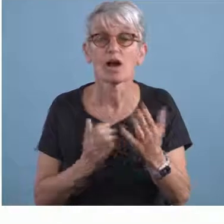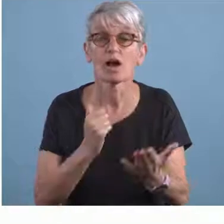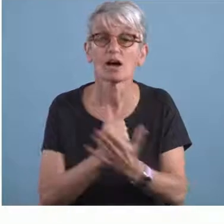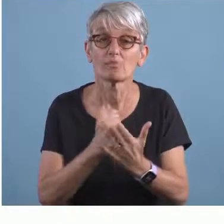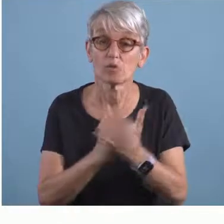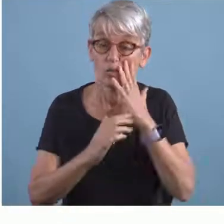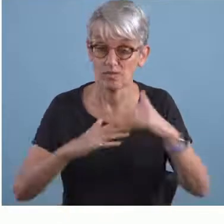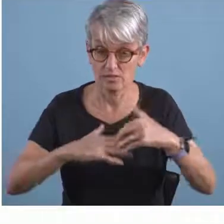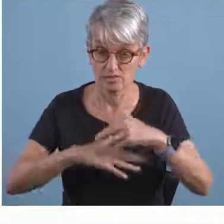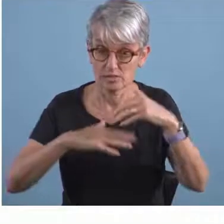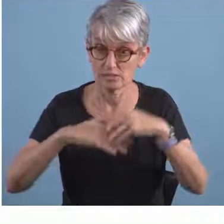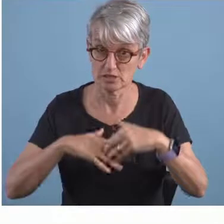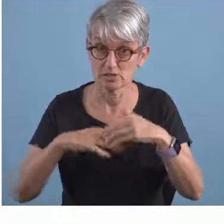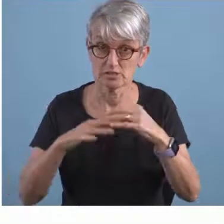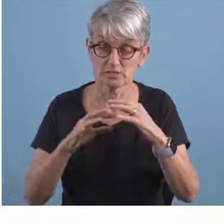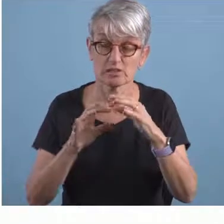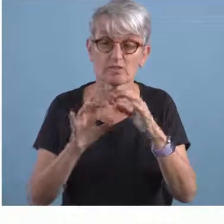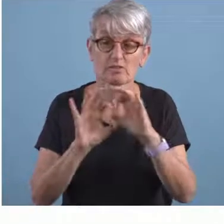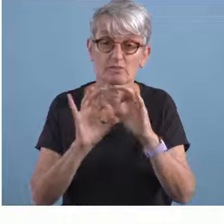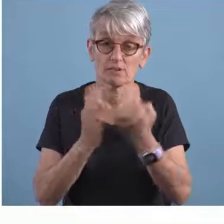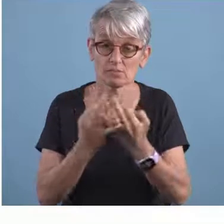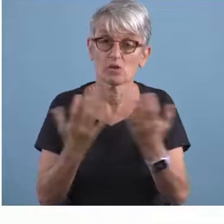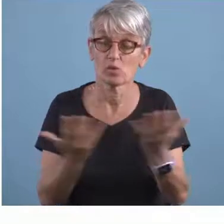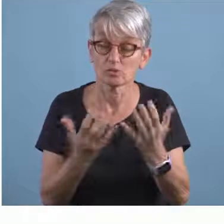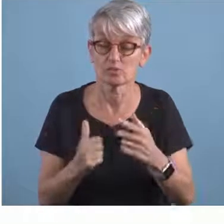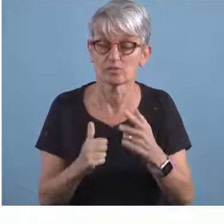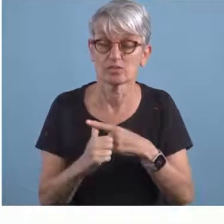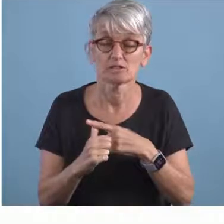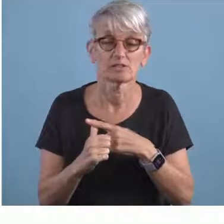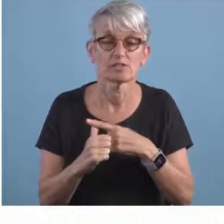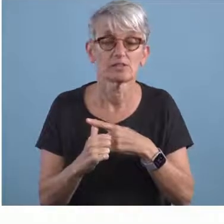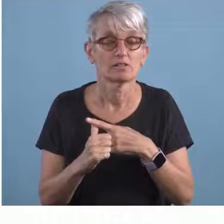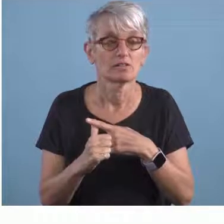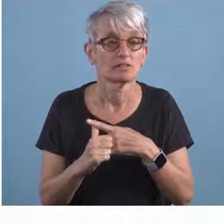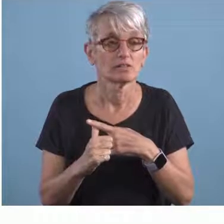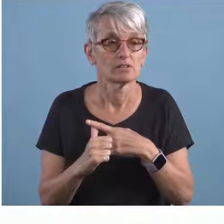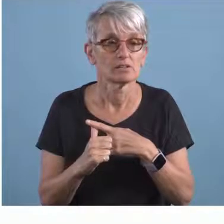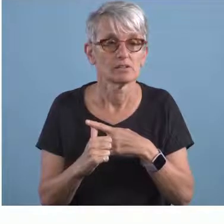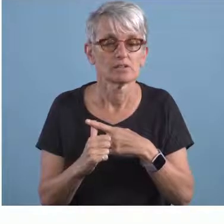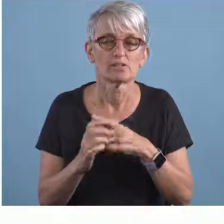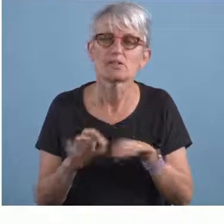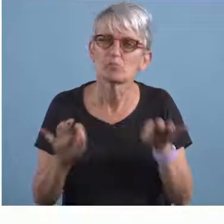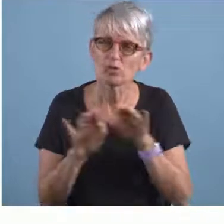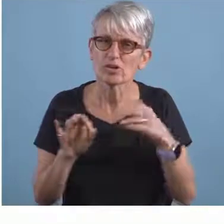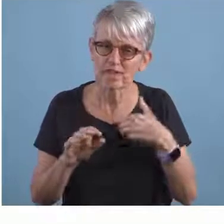Indigenous families in remote locations. And that is to be sure that you have an Indigenous provider